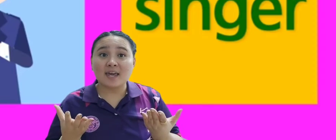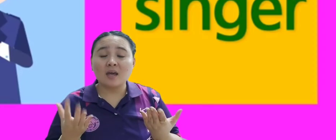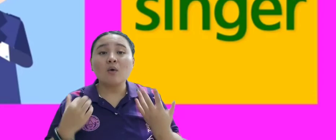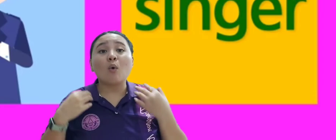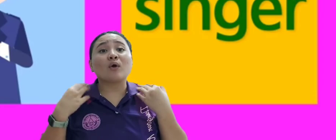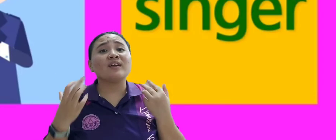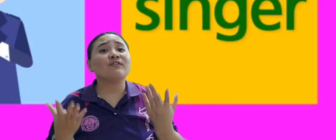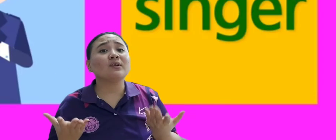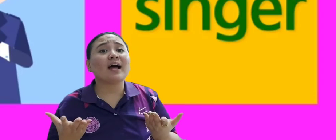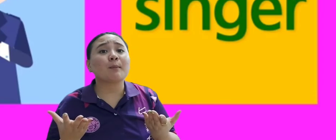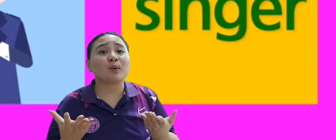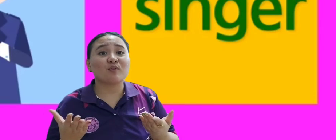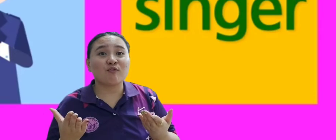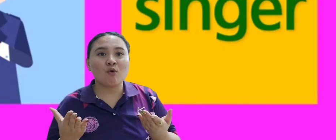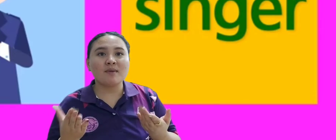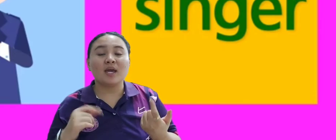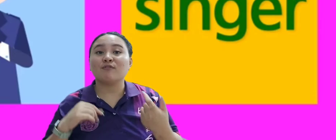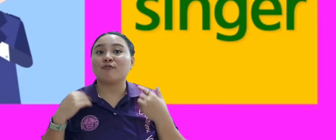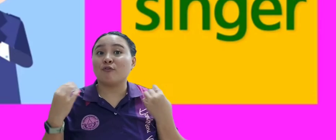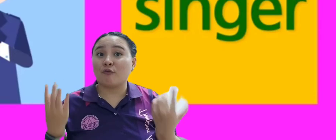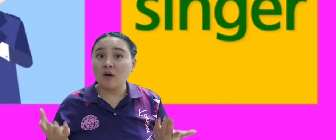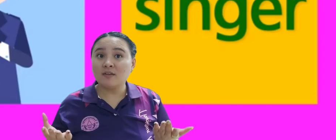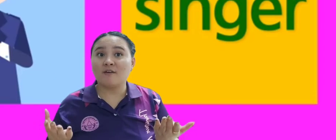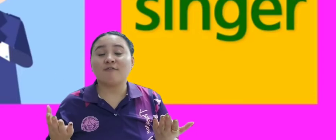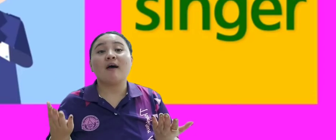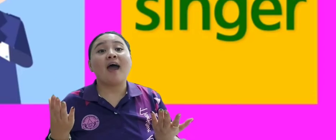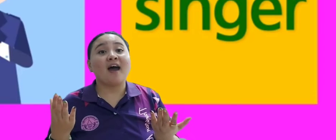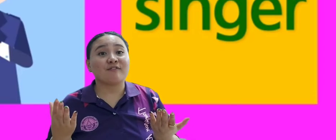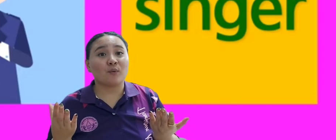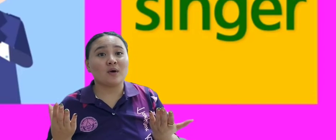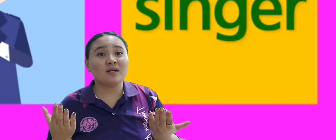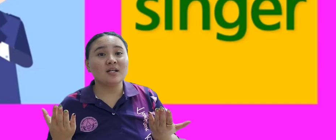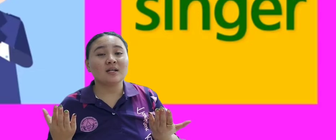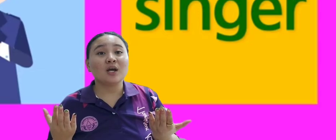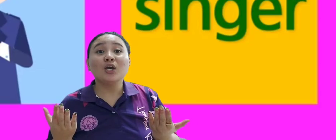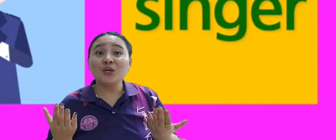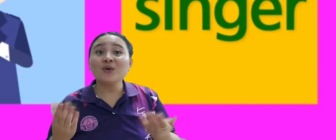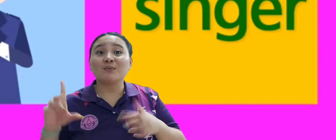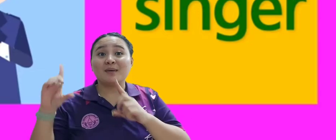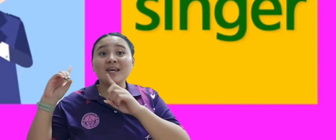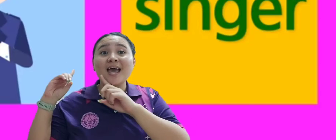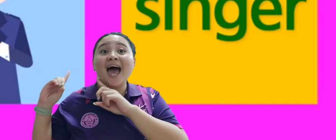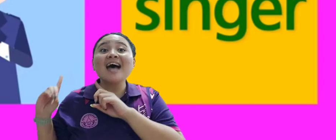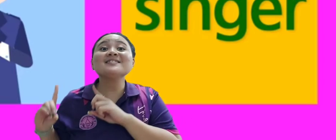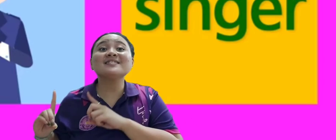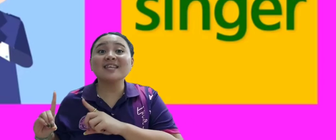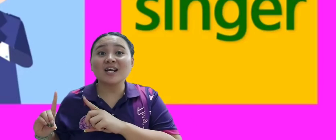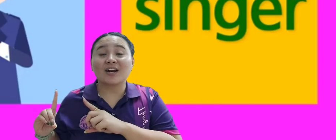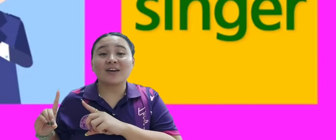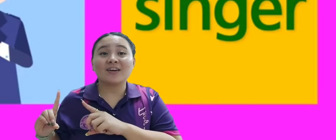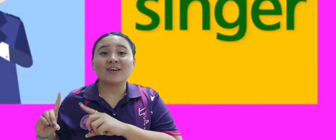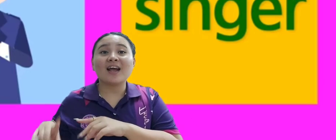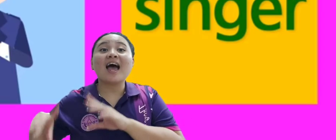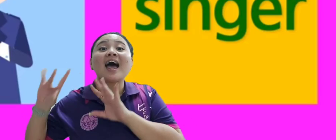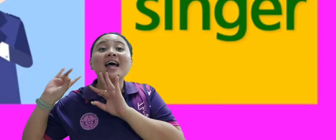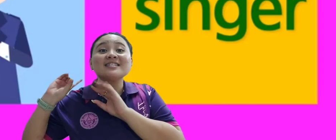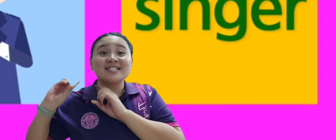like singing or if you like performing in front of everyone, you could be a